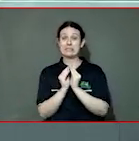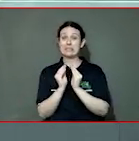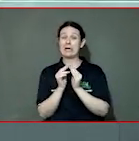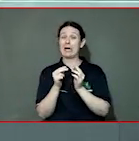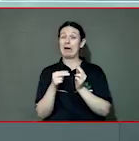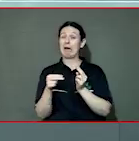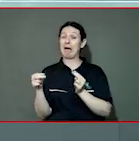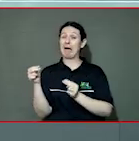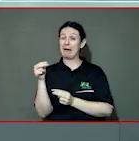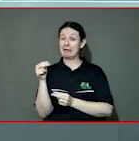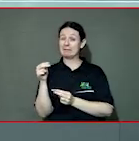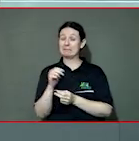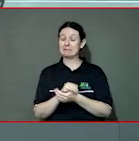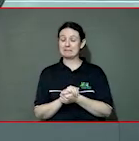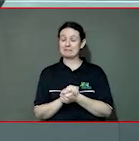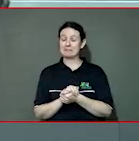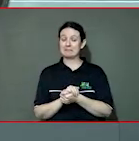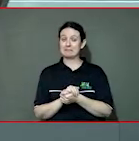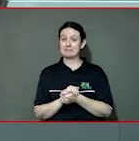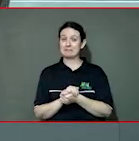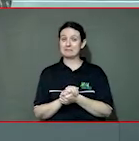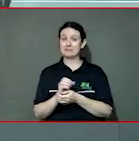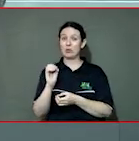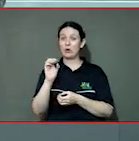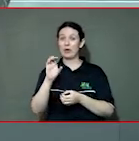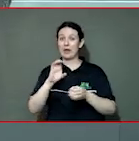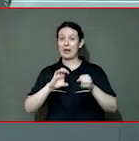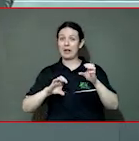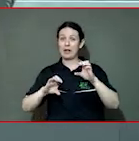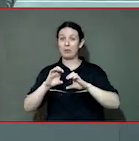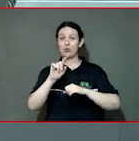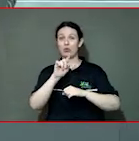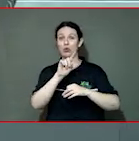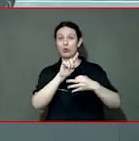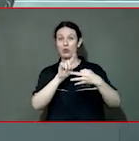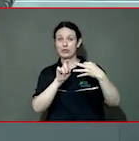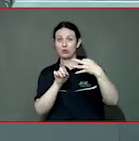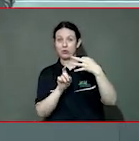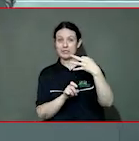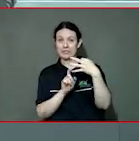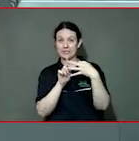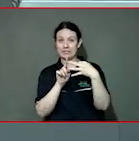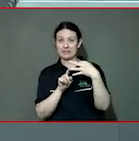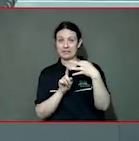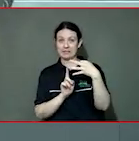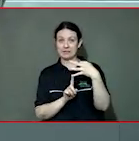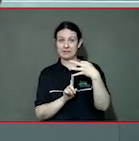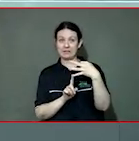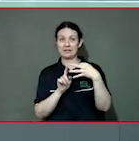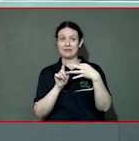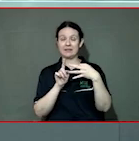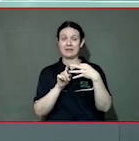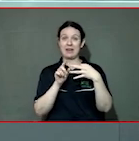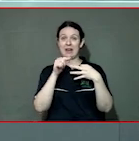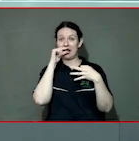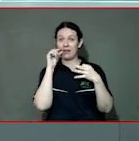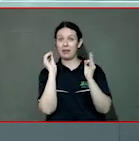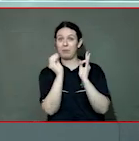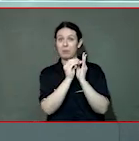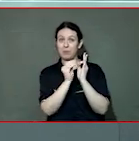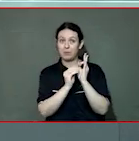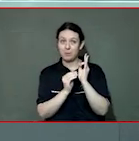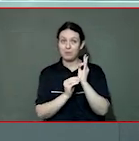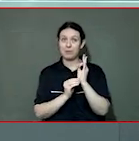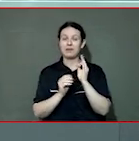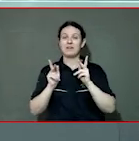marks. In organic chemistry, there's 3 questions, name giving, physical properties, reactions in